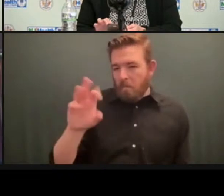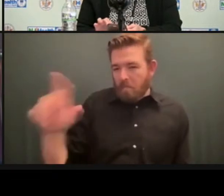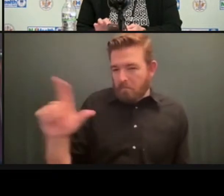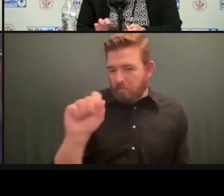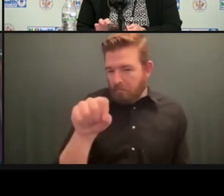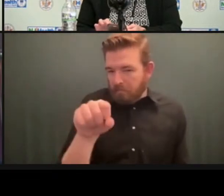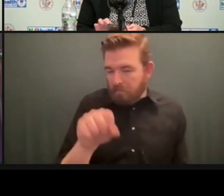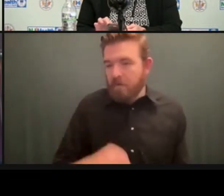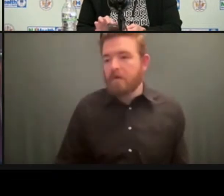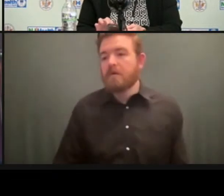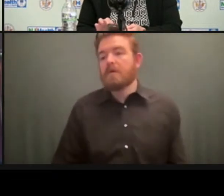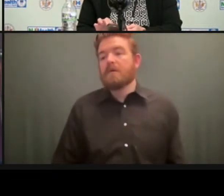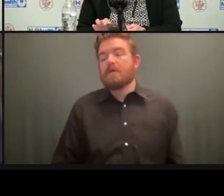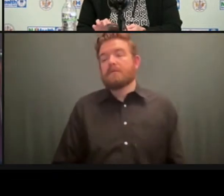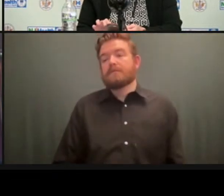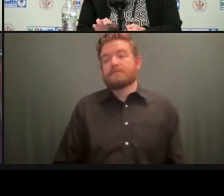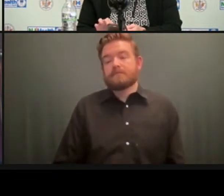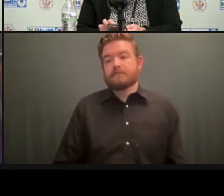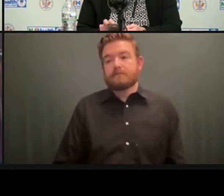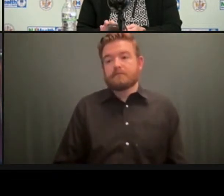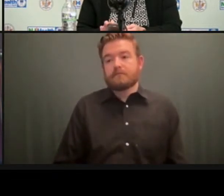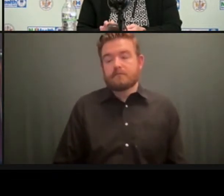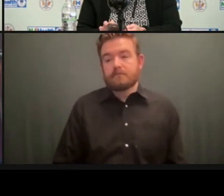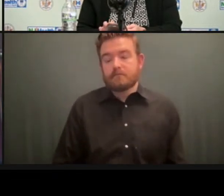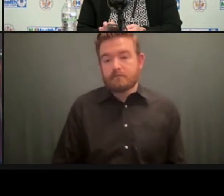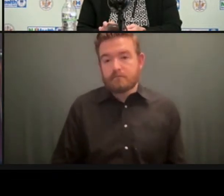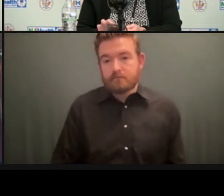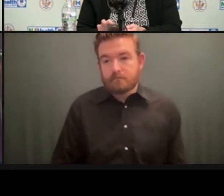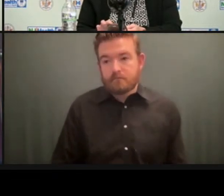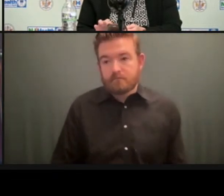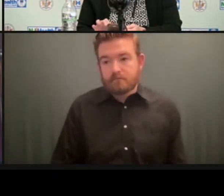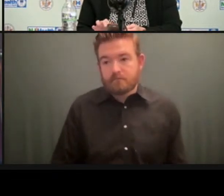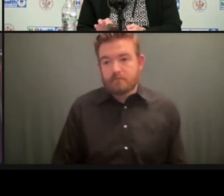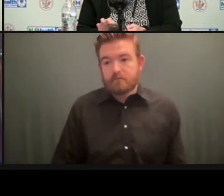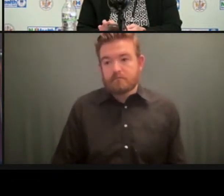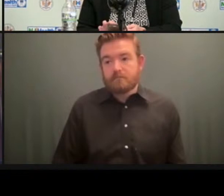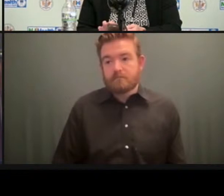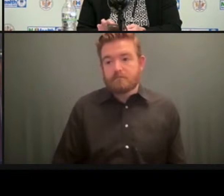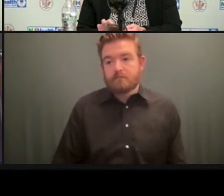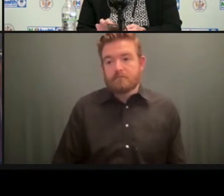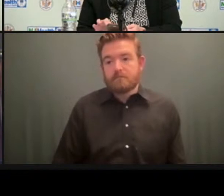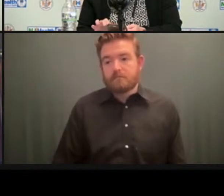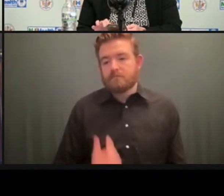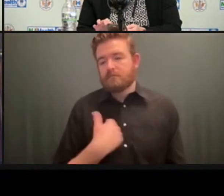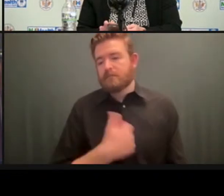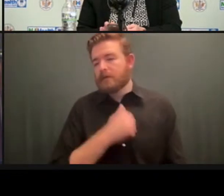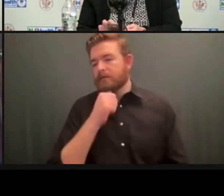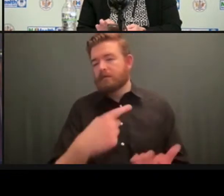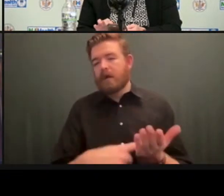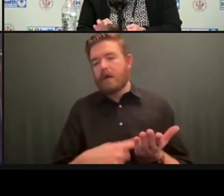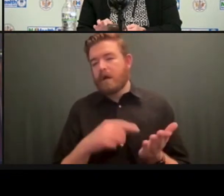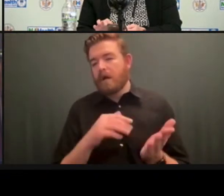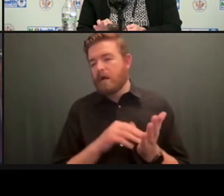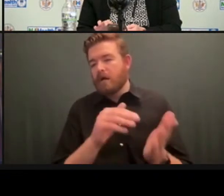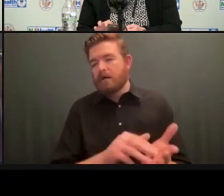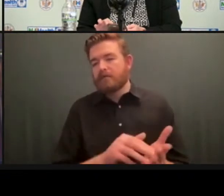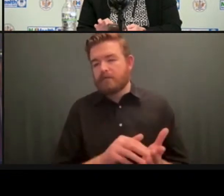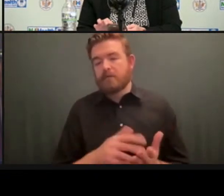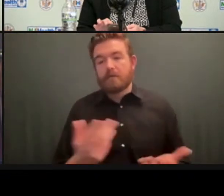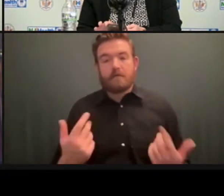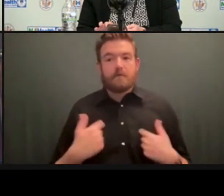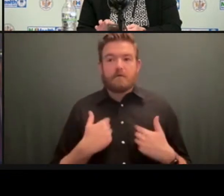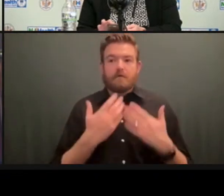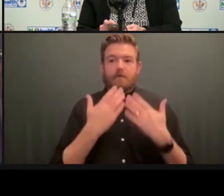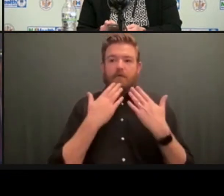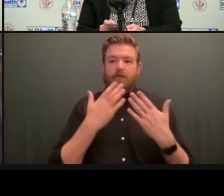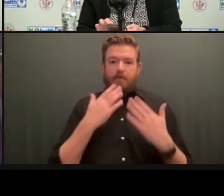I'm mostly, we don't talk about this much, but I'm mostly gratified that New Jersey is growing, that people